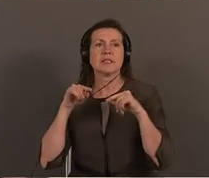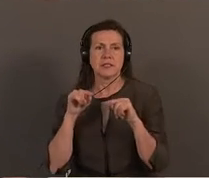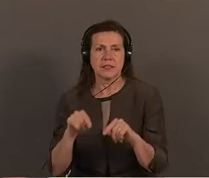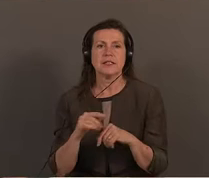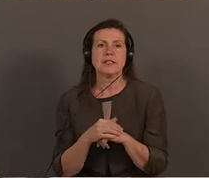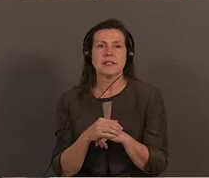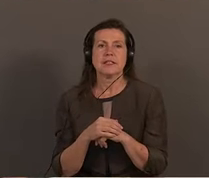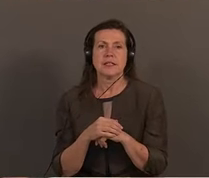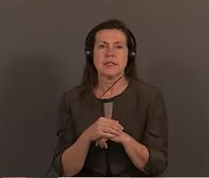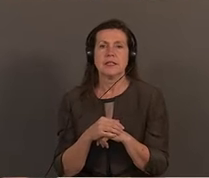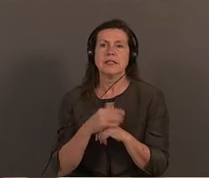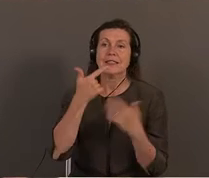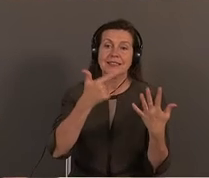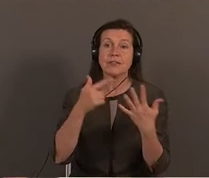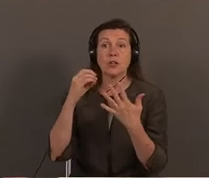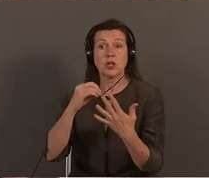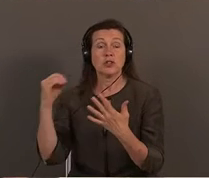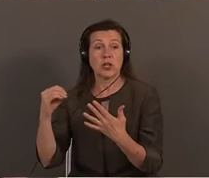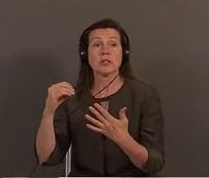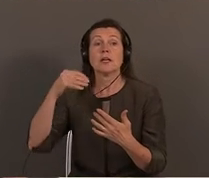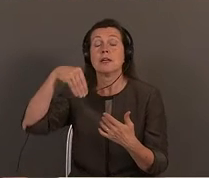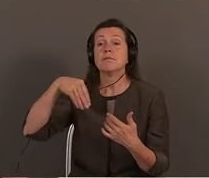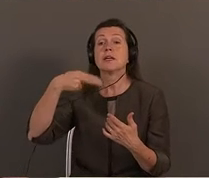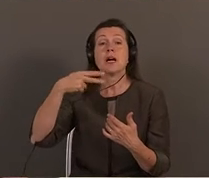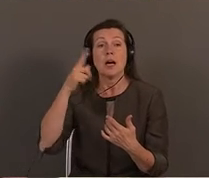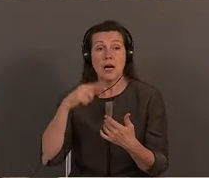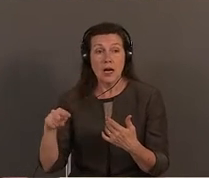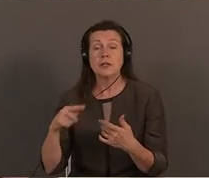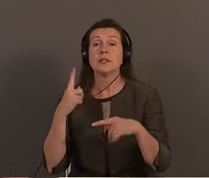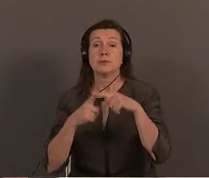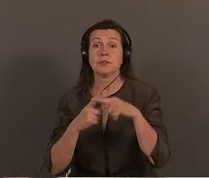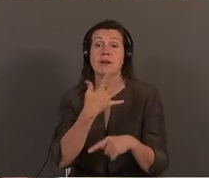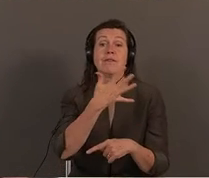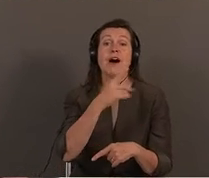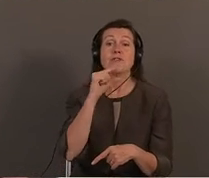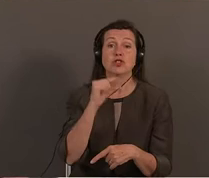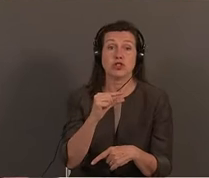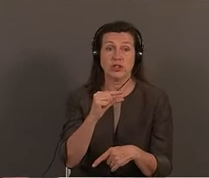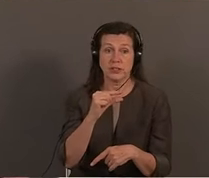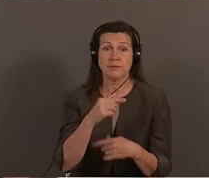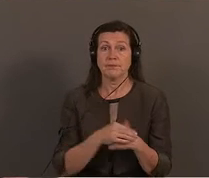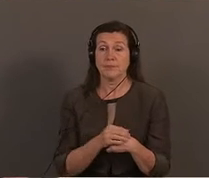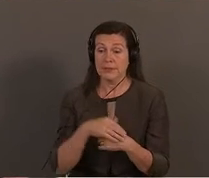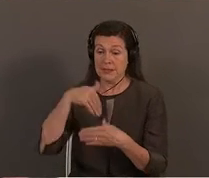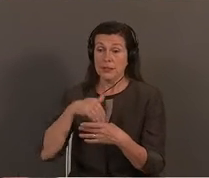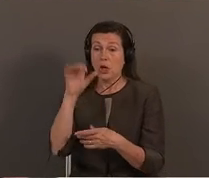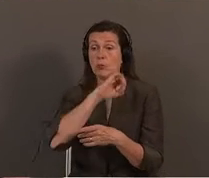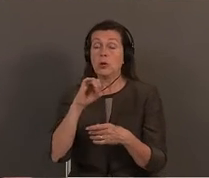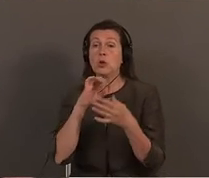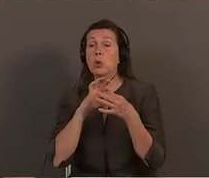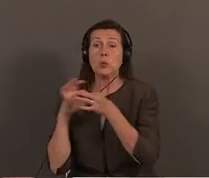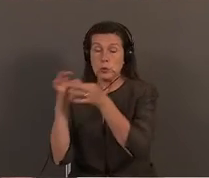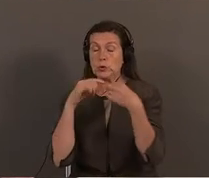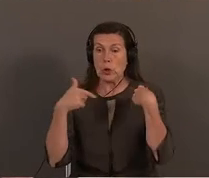and 5G in the European Union, without this clarity, it will stay as a dream.